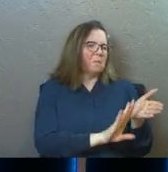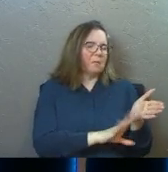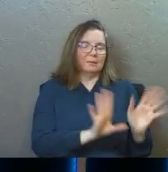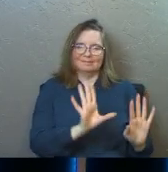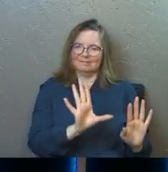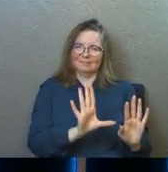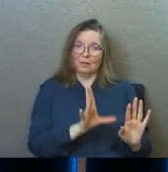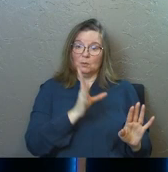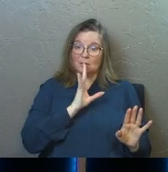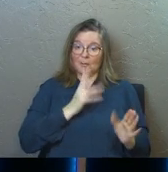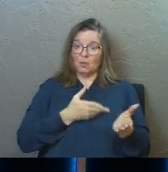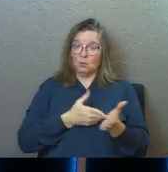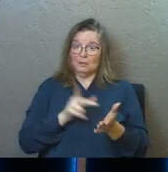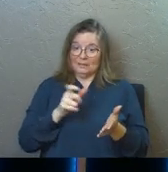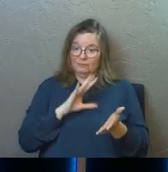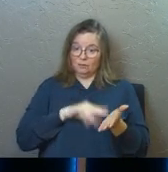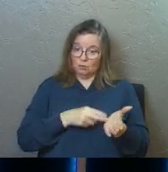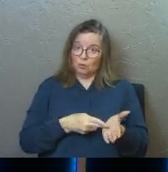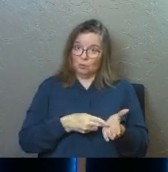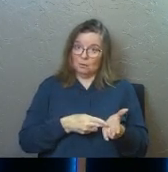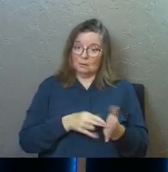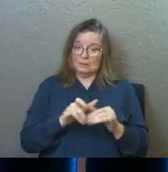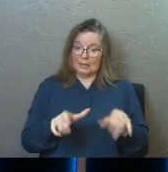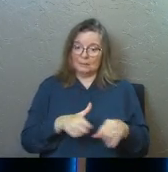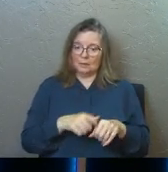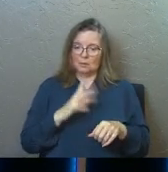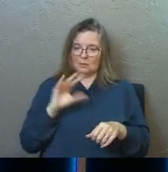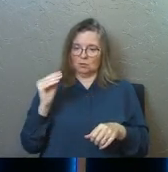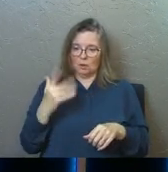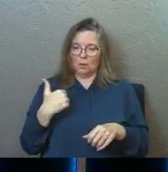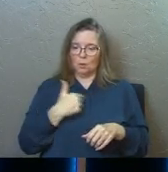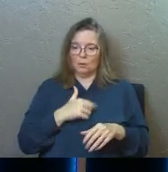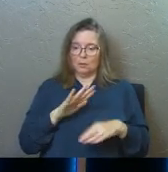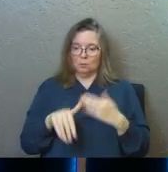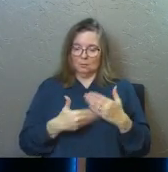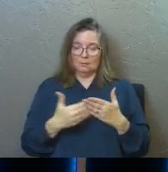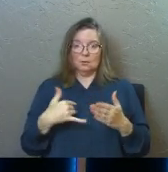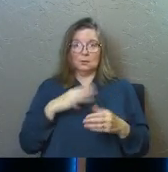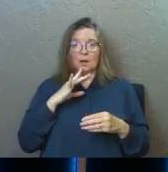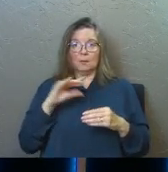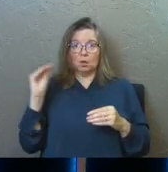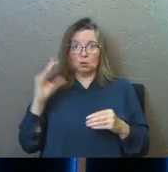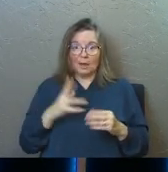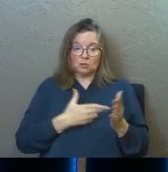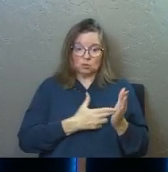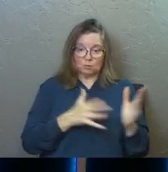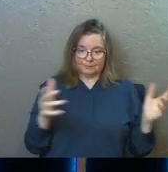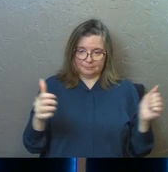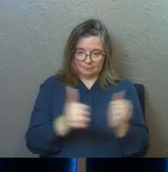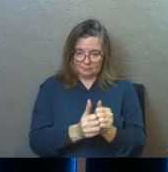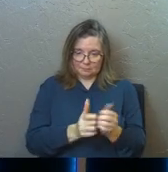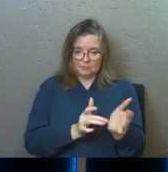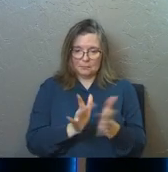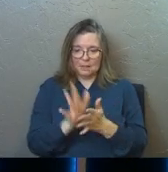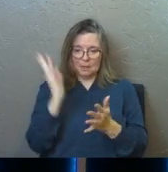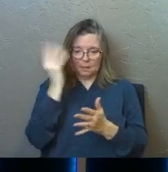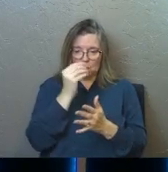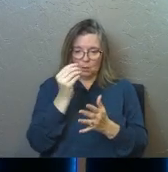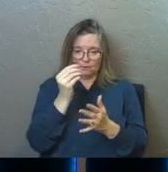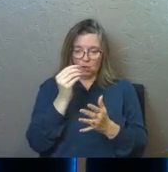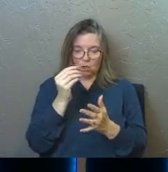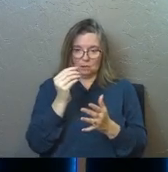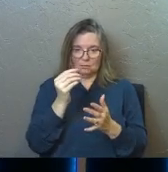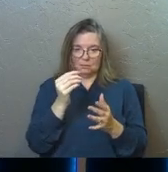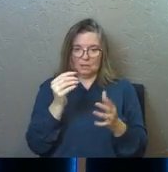about the truth and the need for the truth, right? And we, a while back, if you were here at Grace for a while, we did this whole thing where we talked about grace and truth, and Jesus is this beautiful